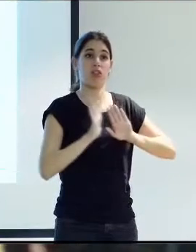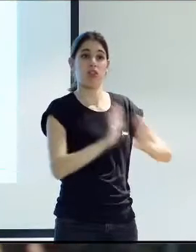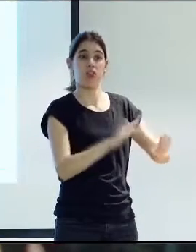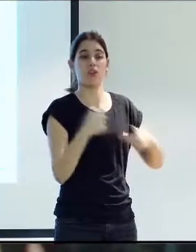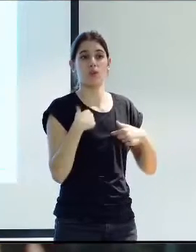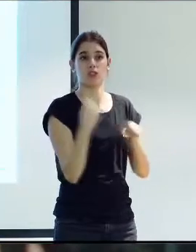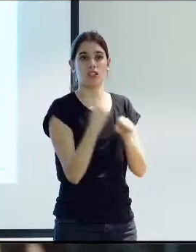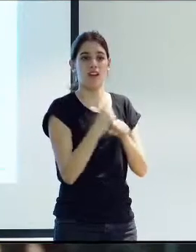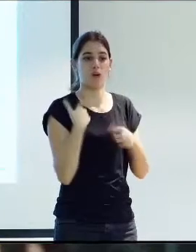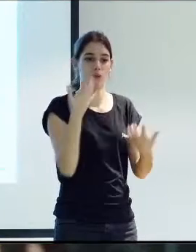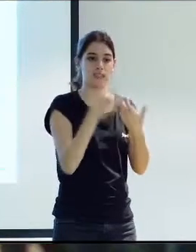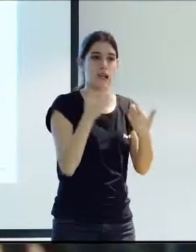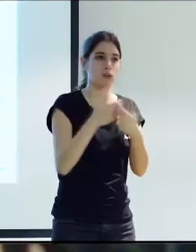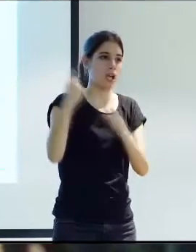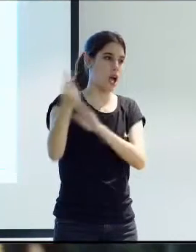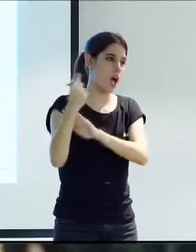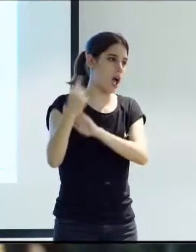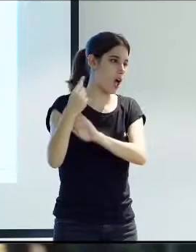and this just